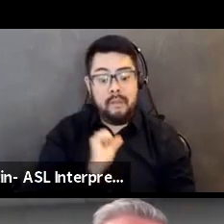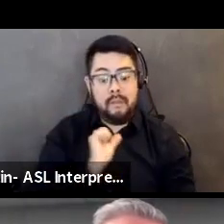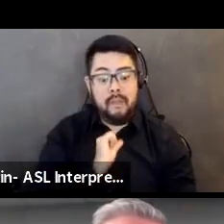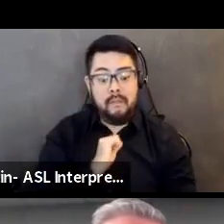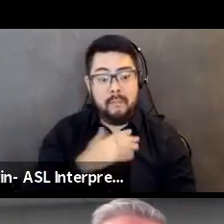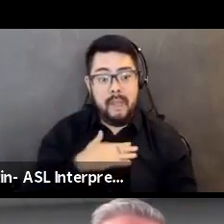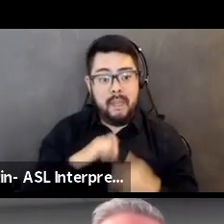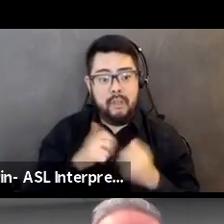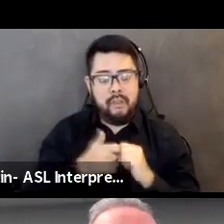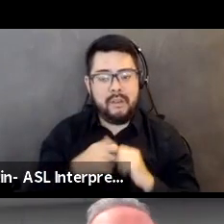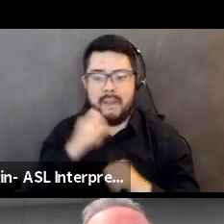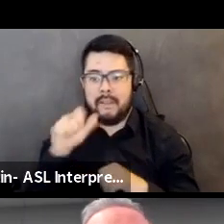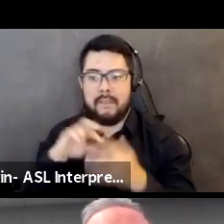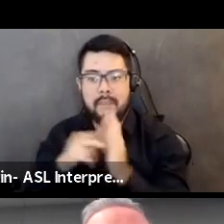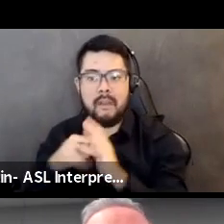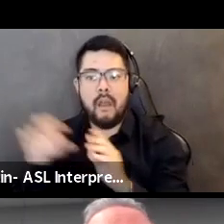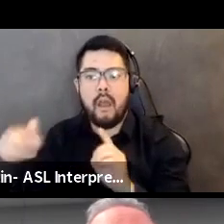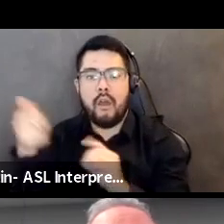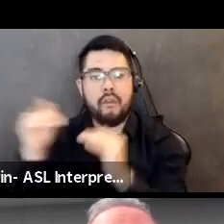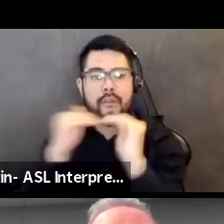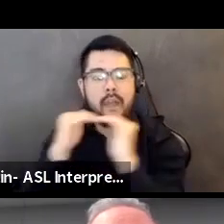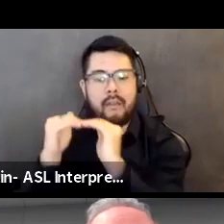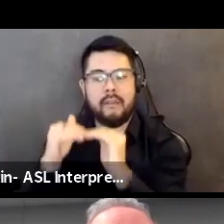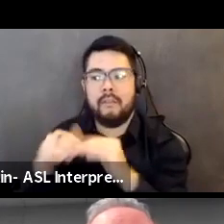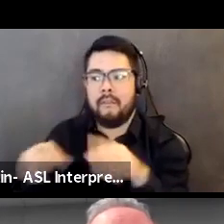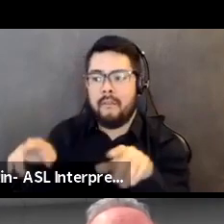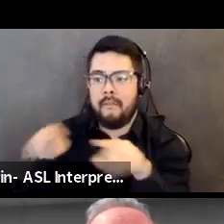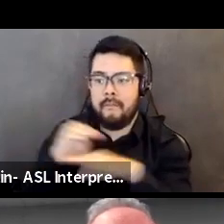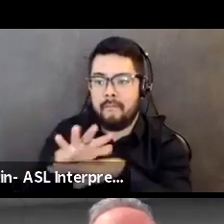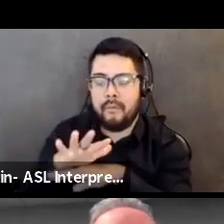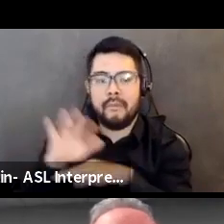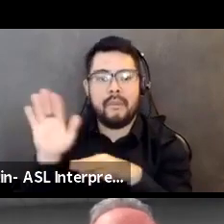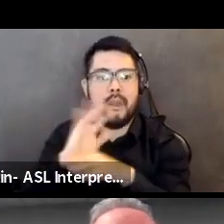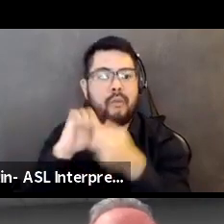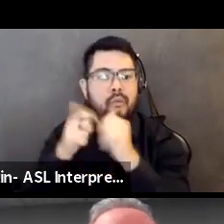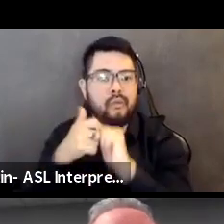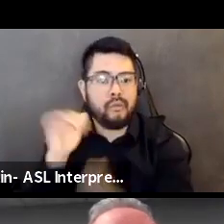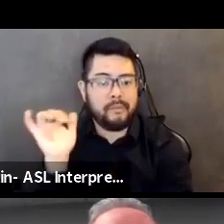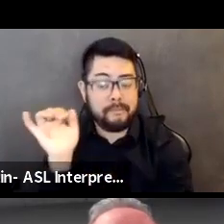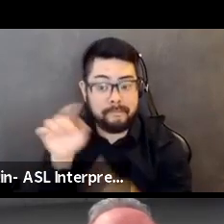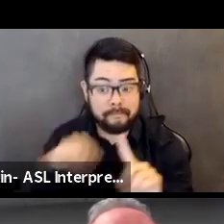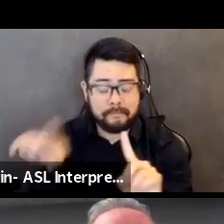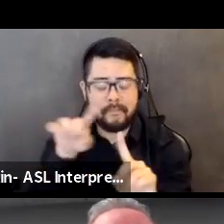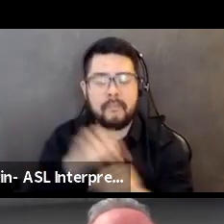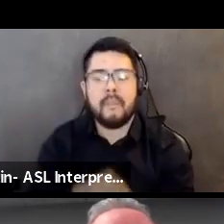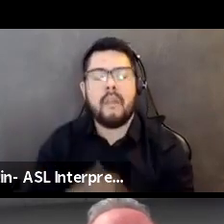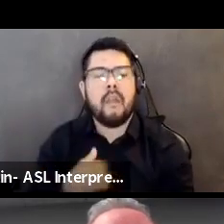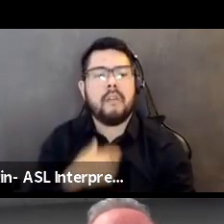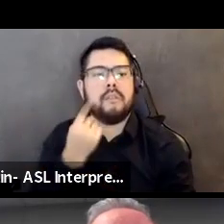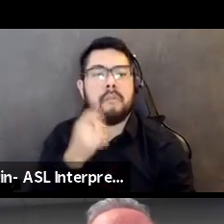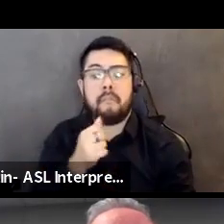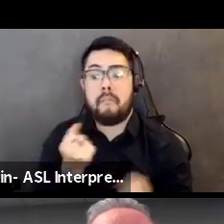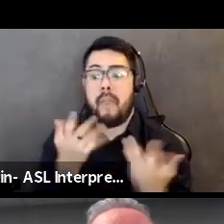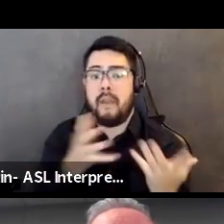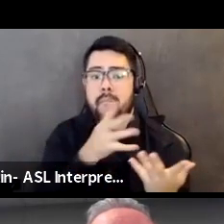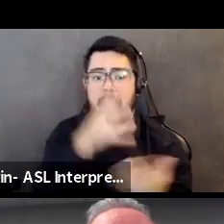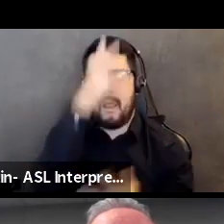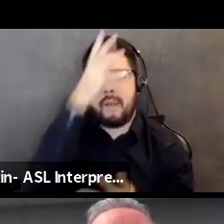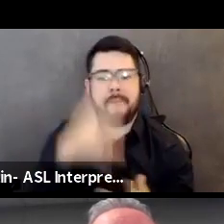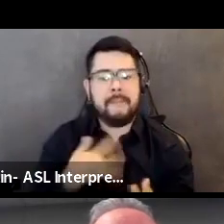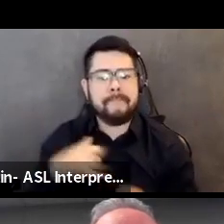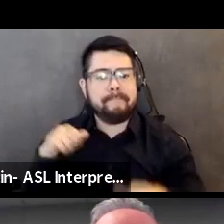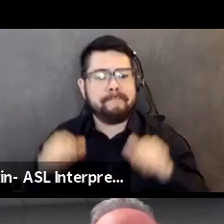that affect many of my colleagues that have spoken here today and i know that there are many parents that do not feel comfortable